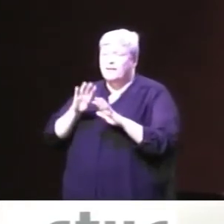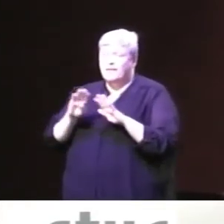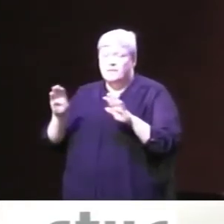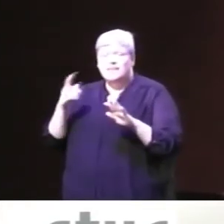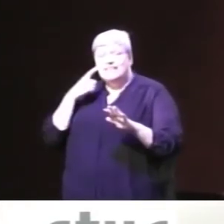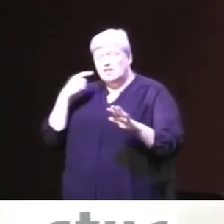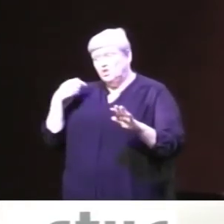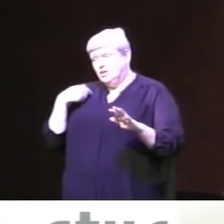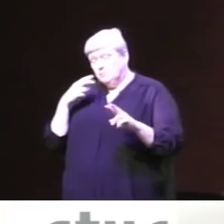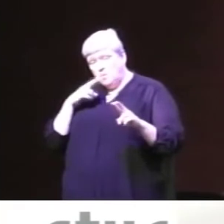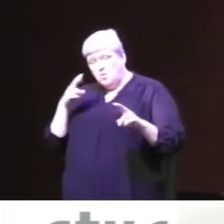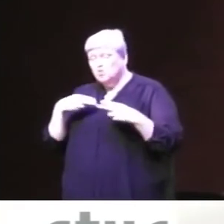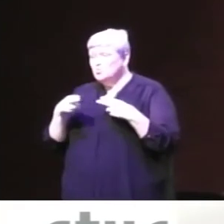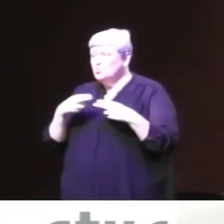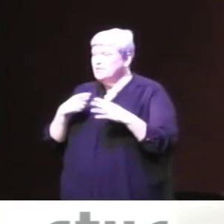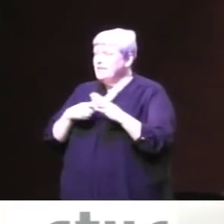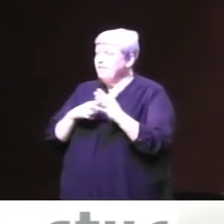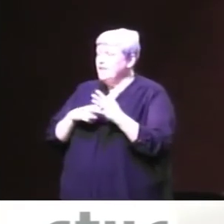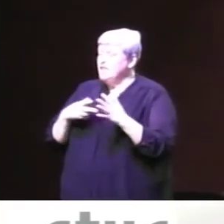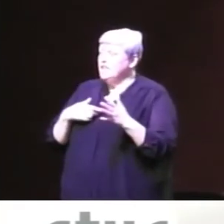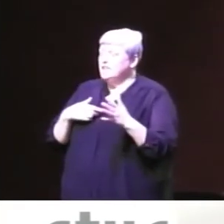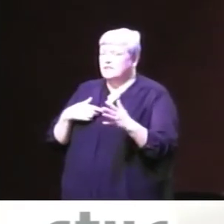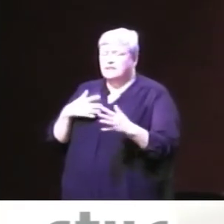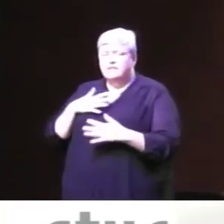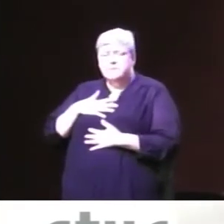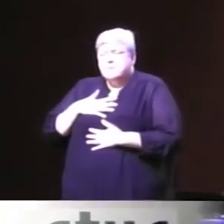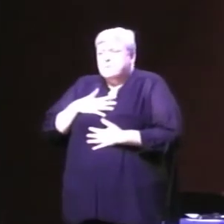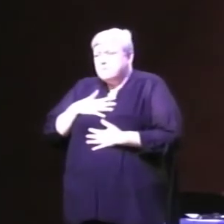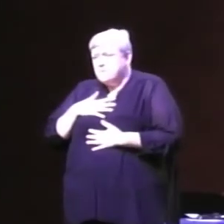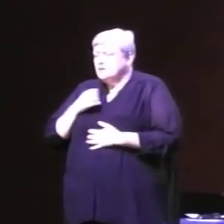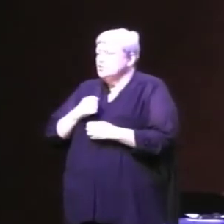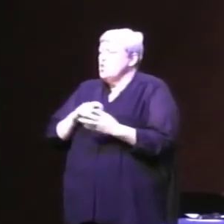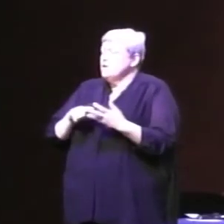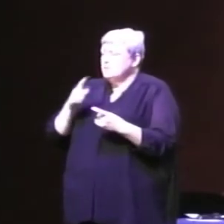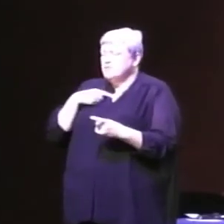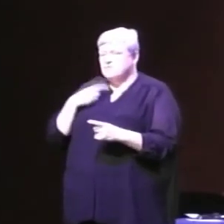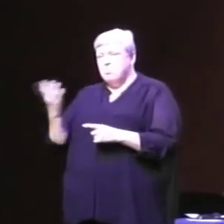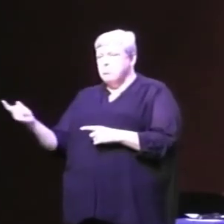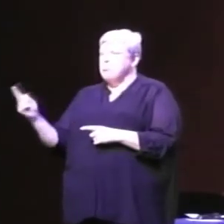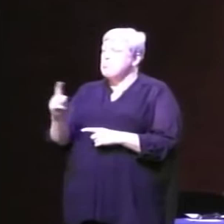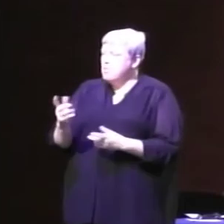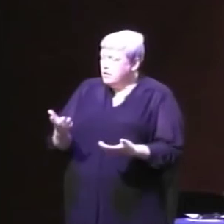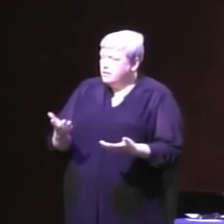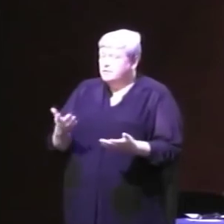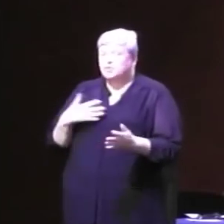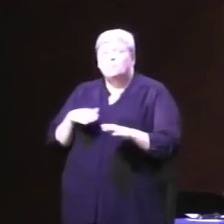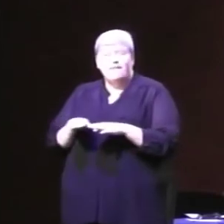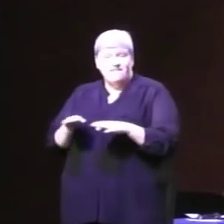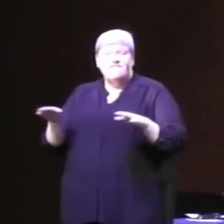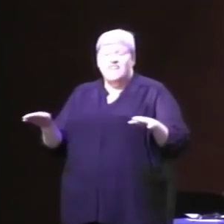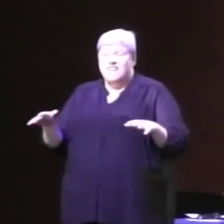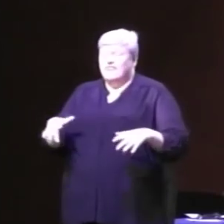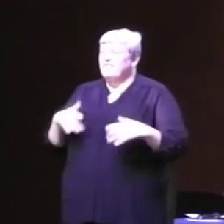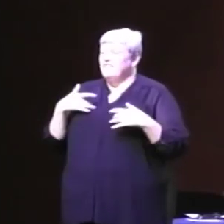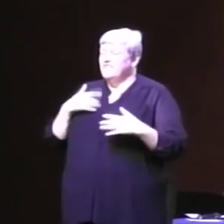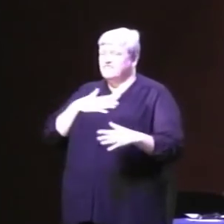Yesterday, as I watched the news on TV, my heart sank as George Osborne bounded onto the screen. Now, to be fair, my heart